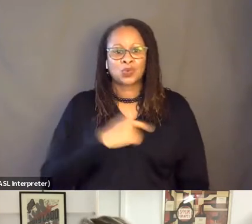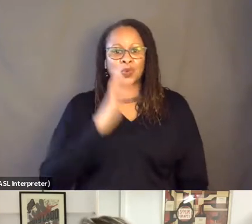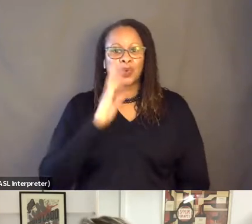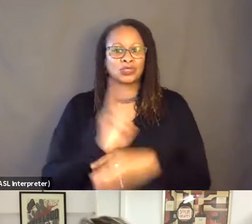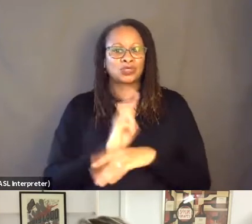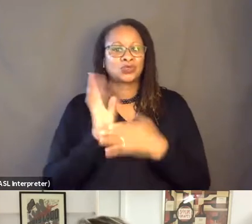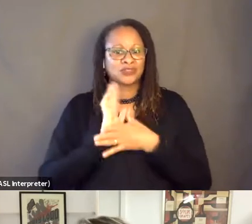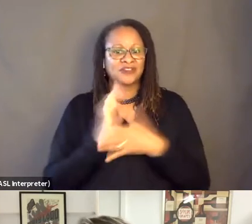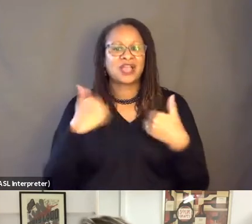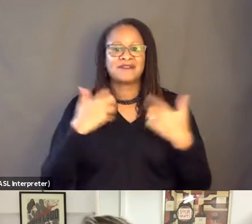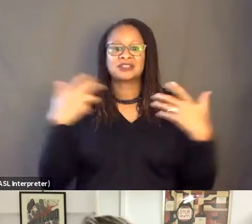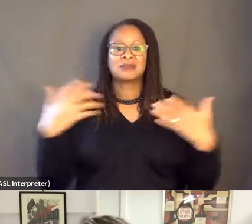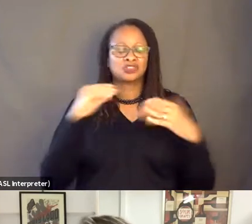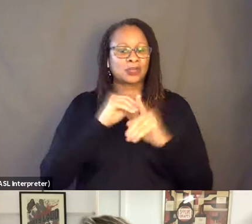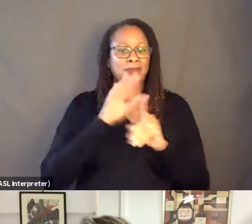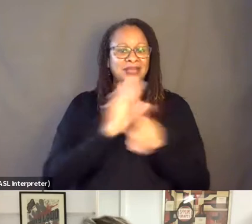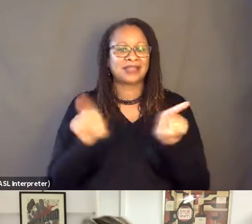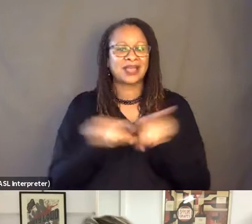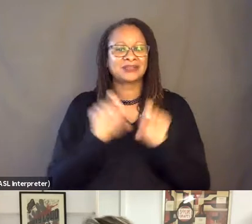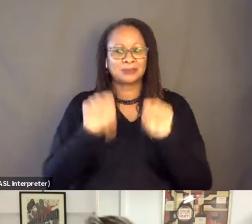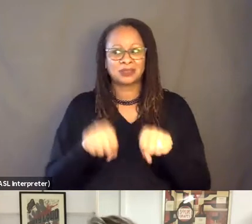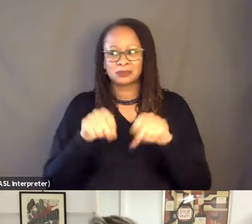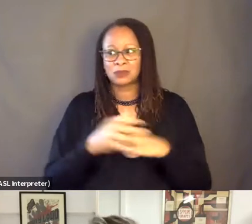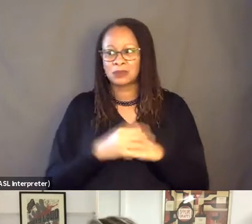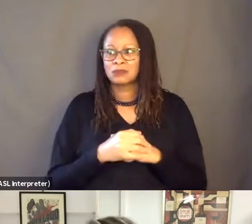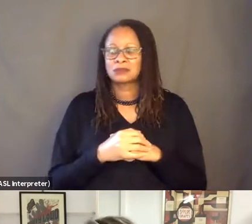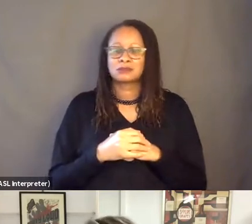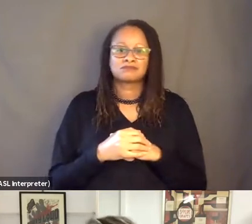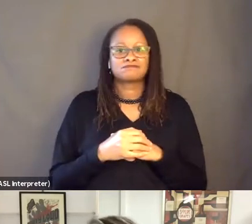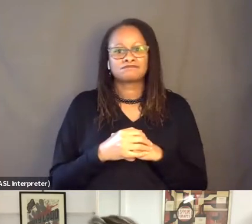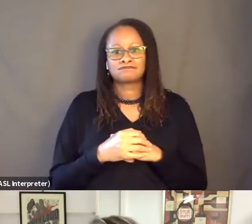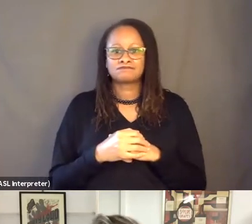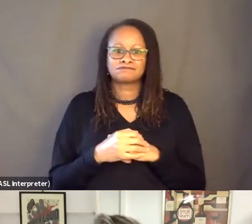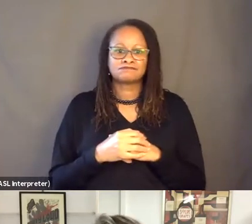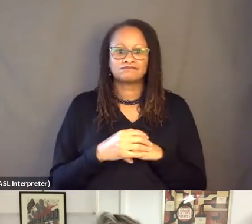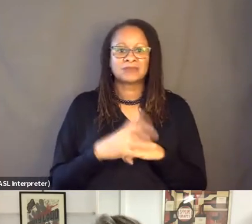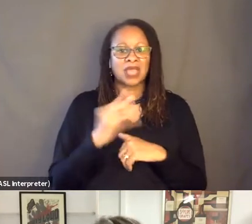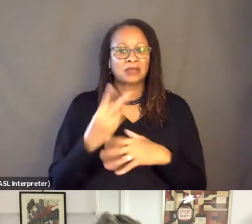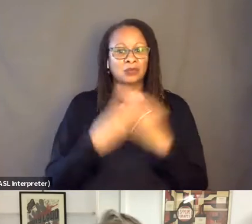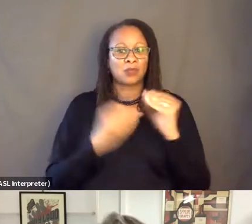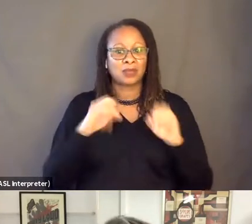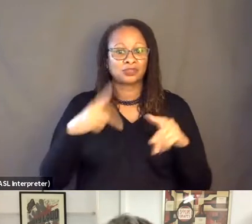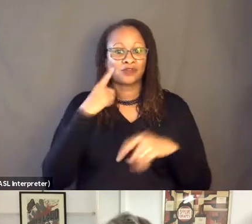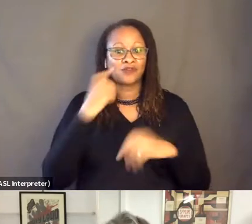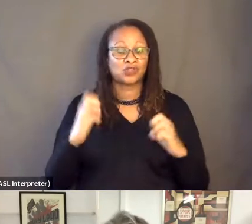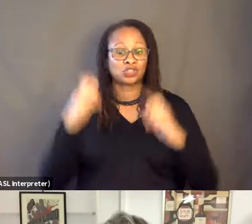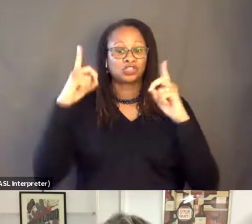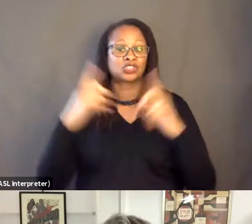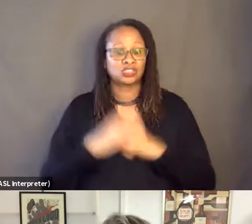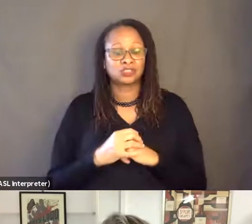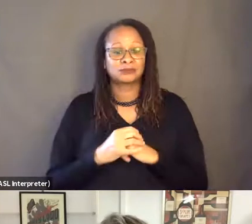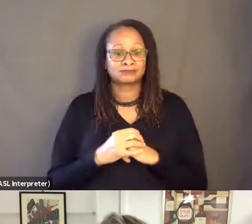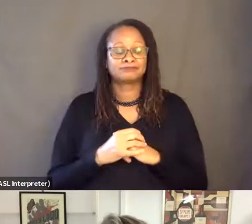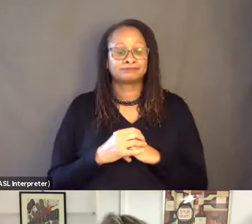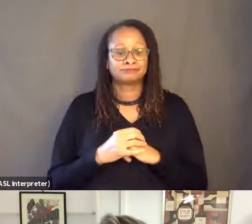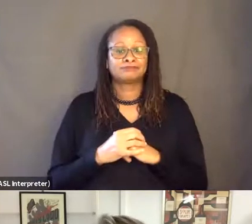have as much impact as possible and the kind of, you know, on those opportunities for education, housing, kind of good